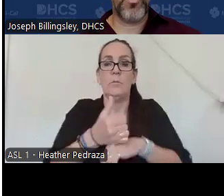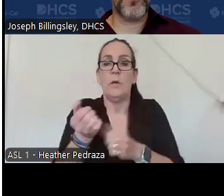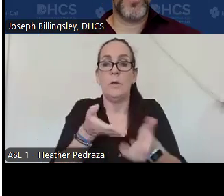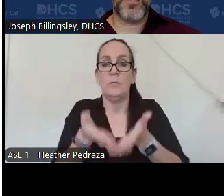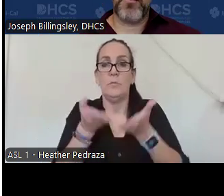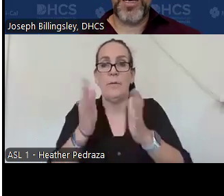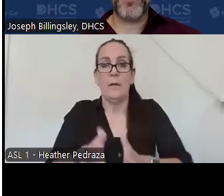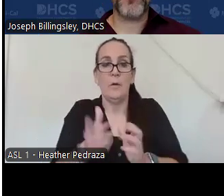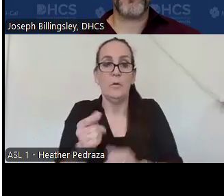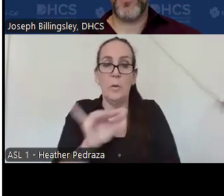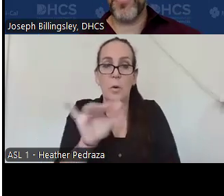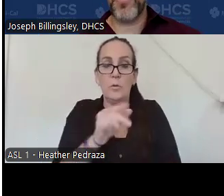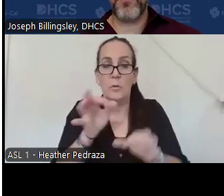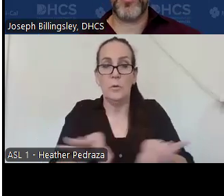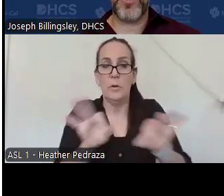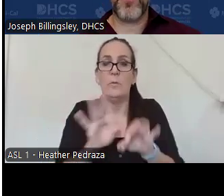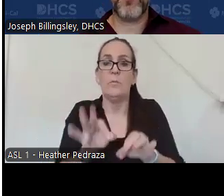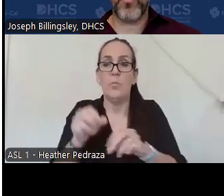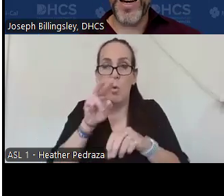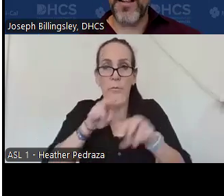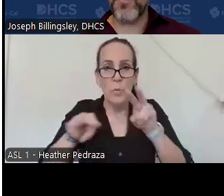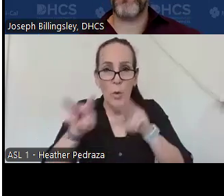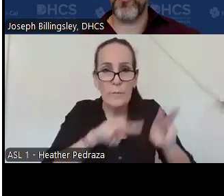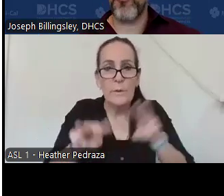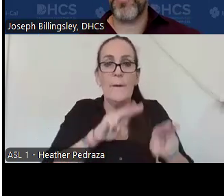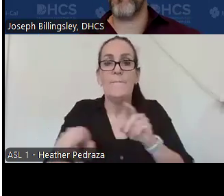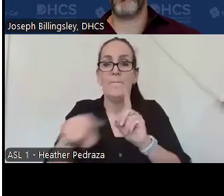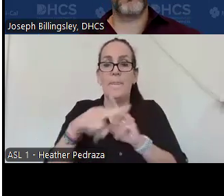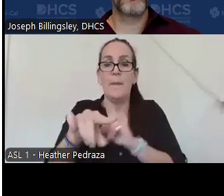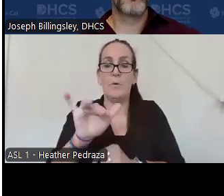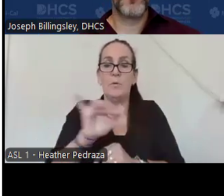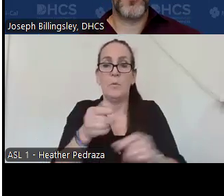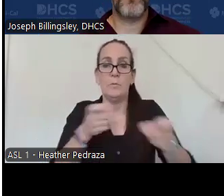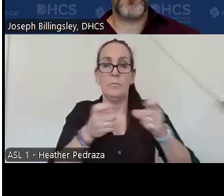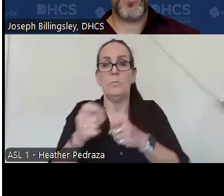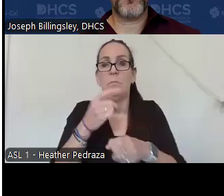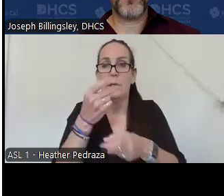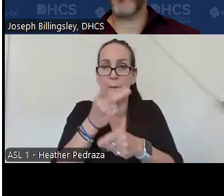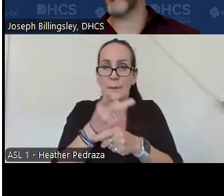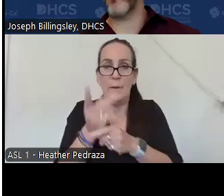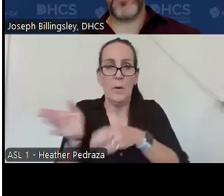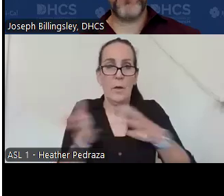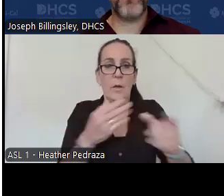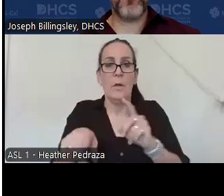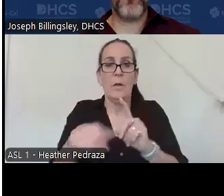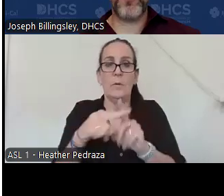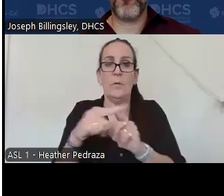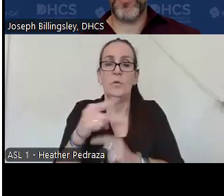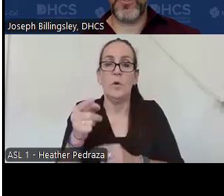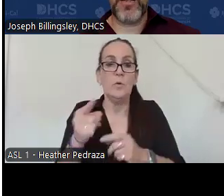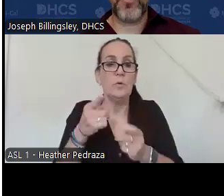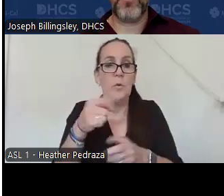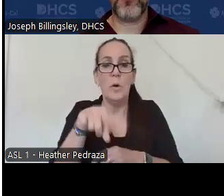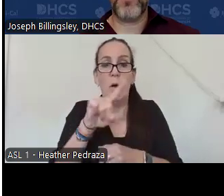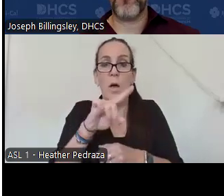monitoring quality and compliance, and assessing plans' readiness for the transition, and setting a timeline for the transition